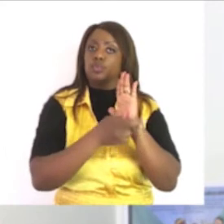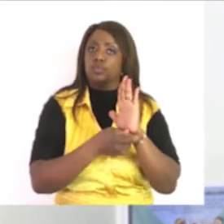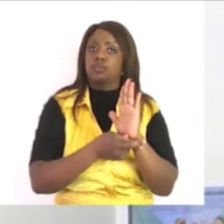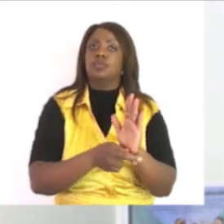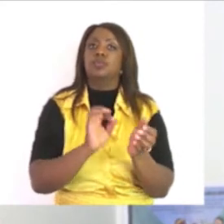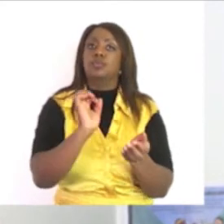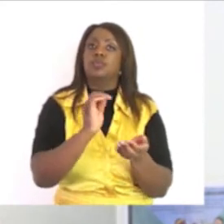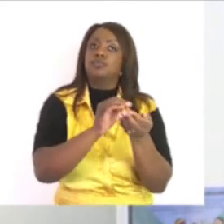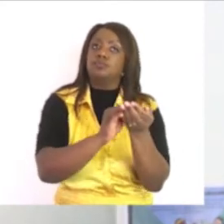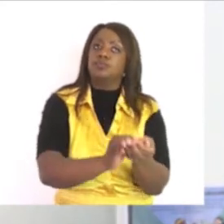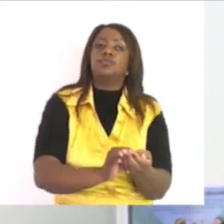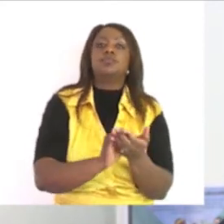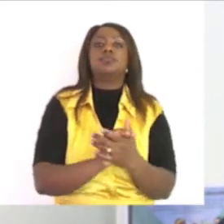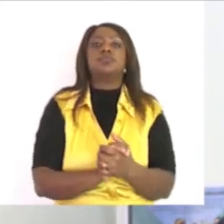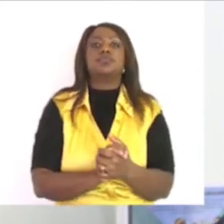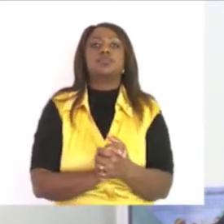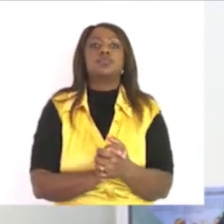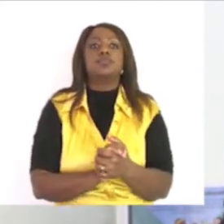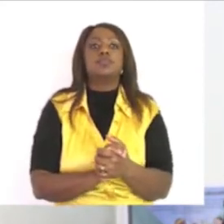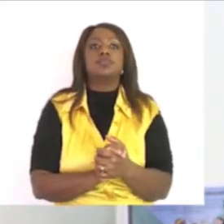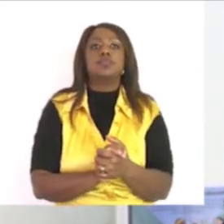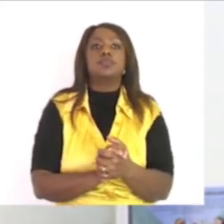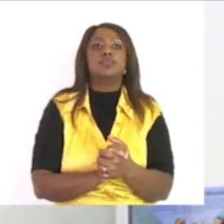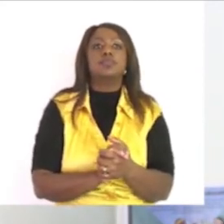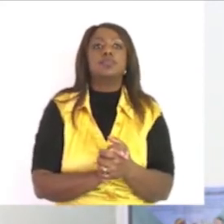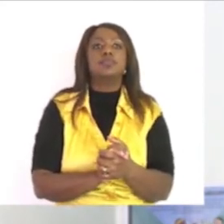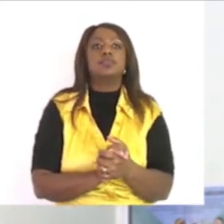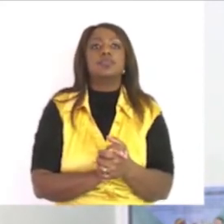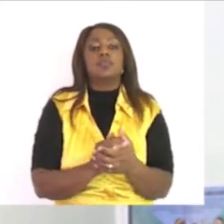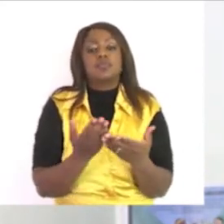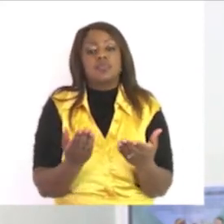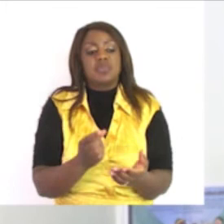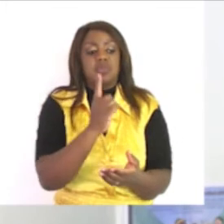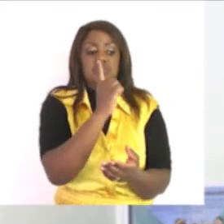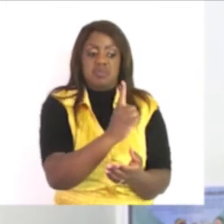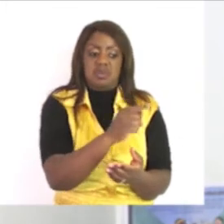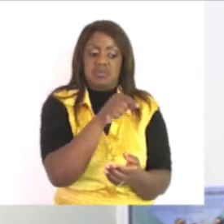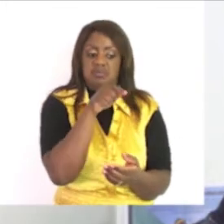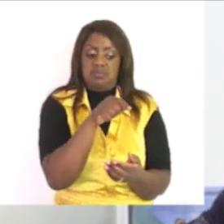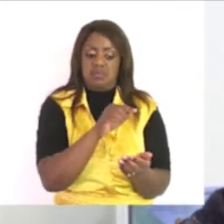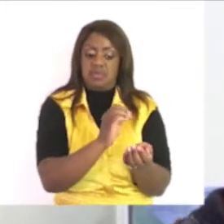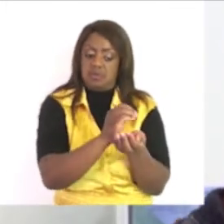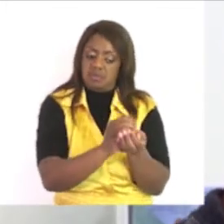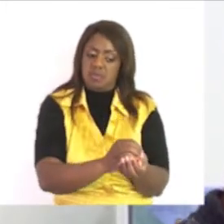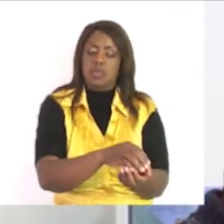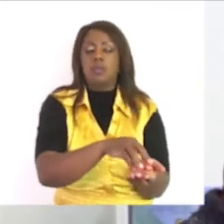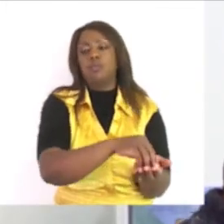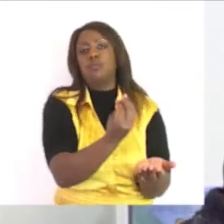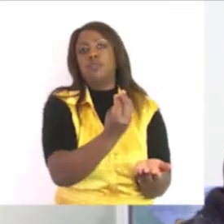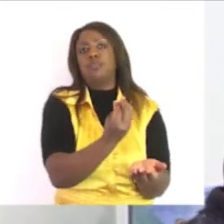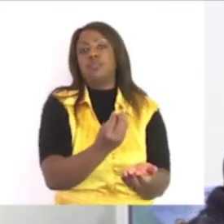measure, and then that should be either poor or it should be either good.